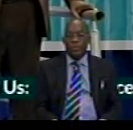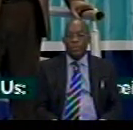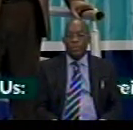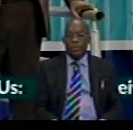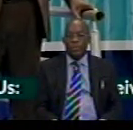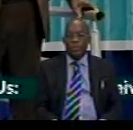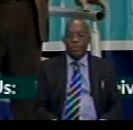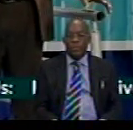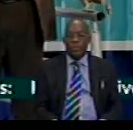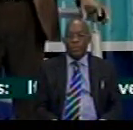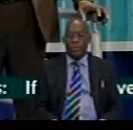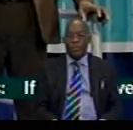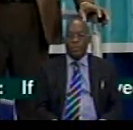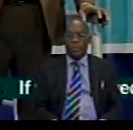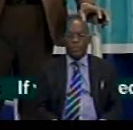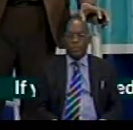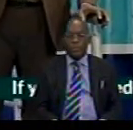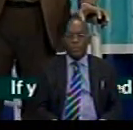Faites-les sortir.